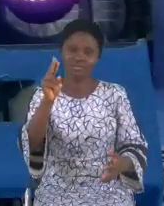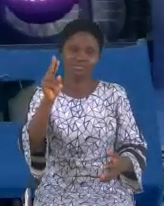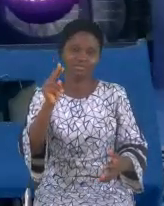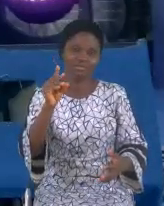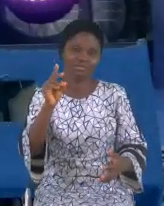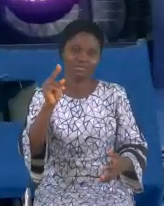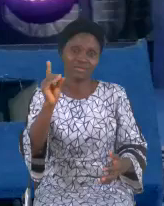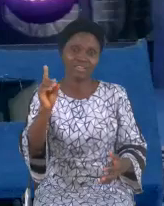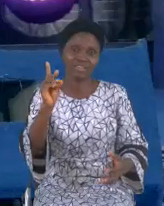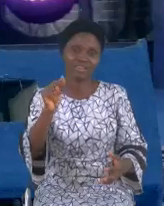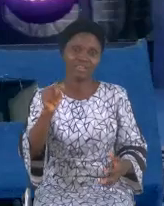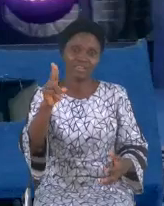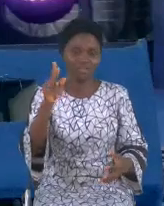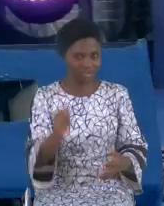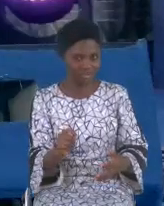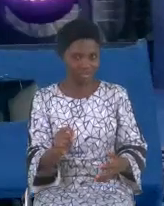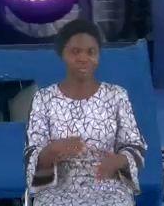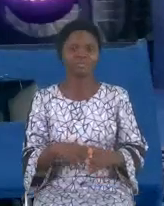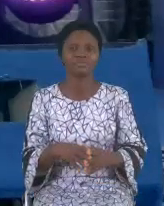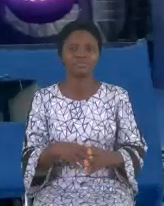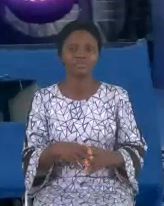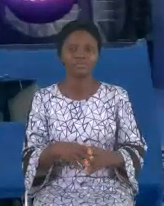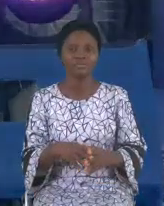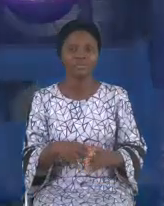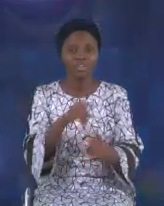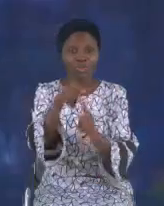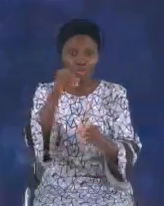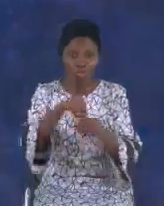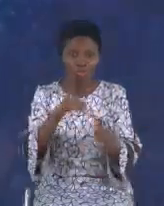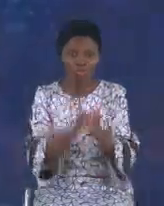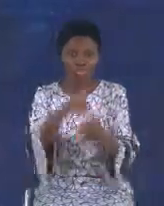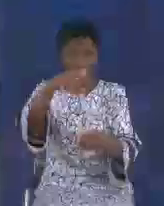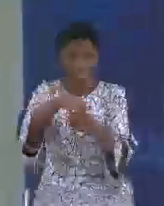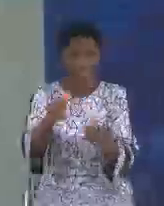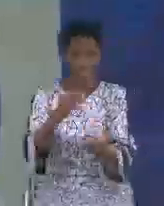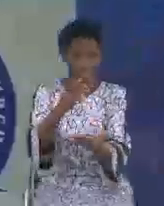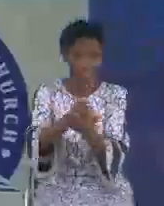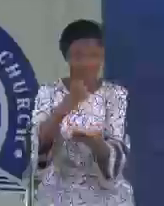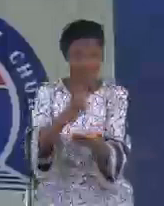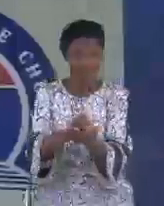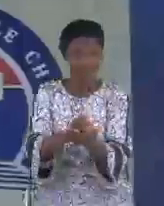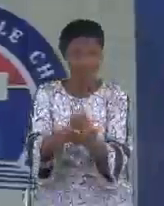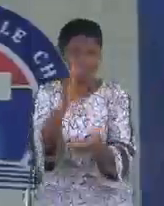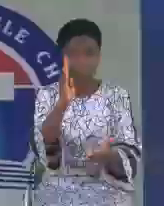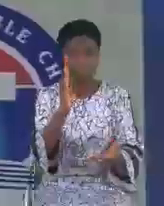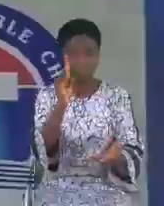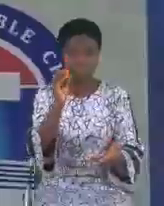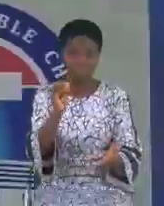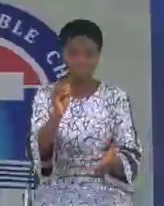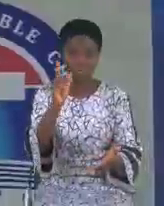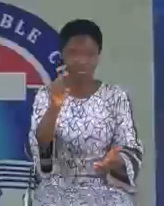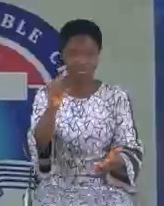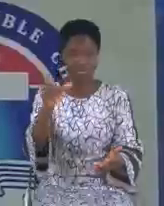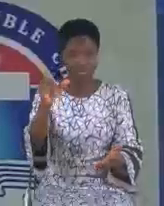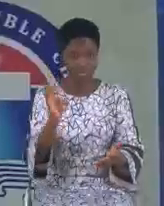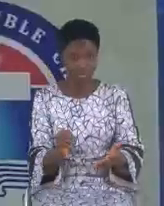bottle, when you make your hand to go in, it will go in easily. But when you now